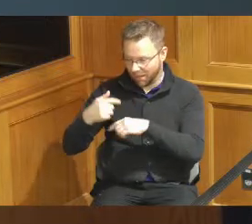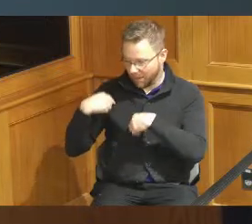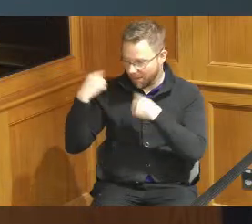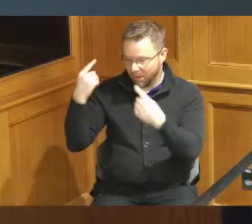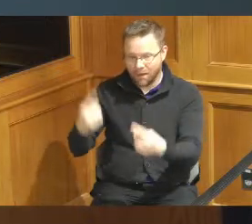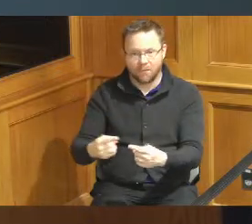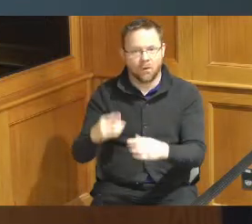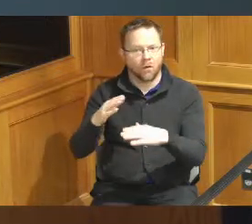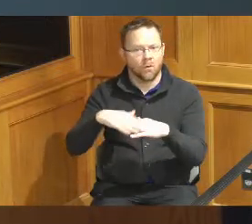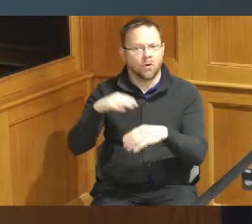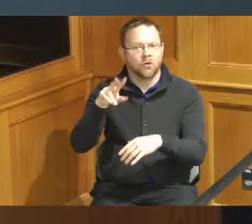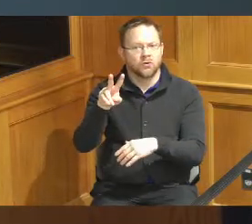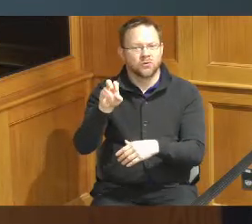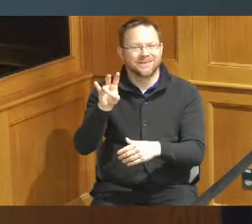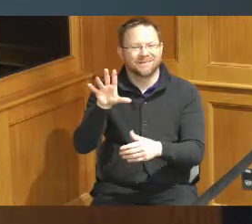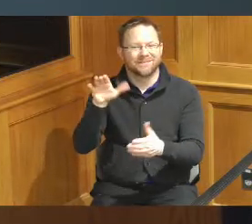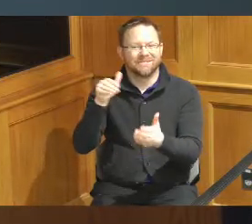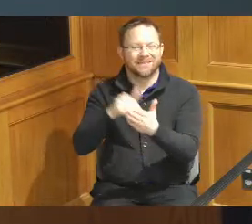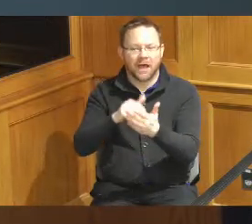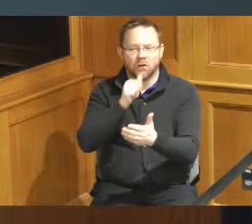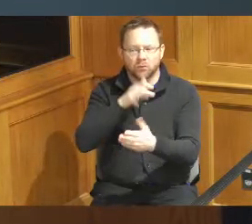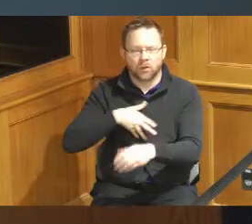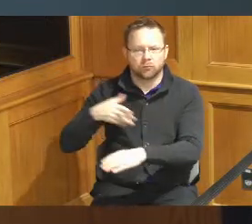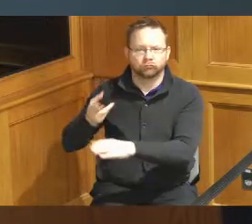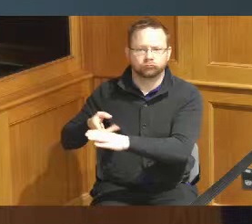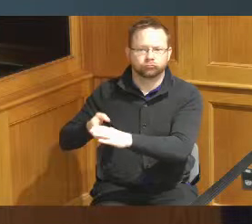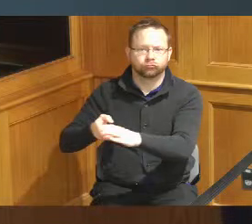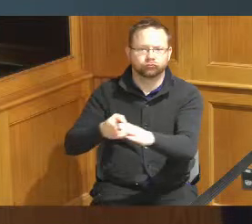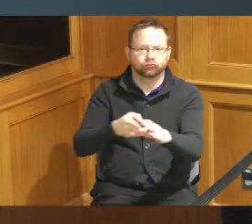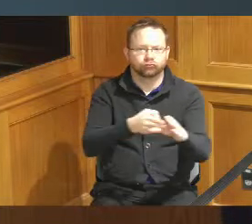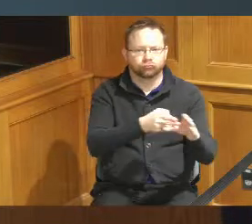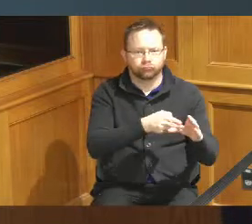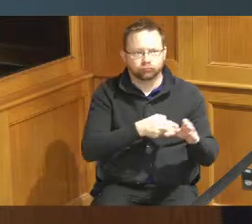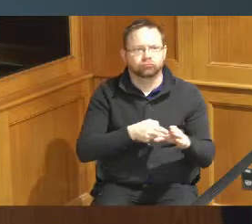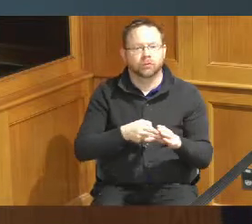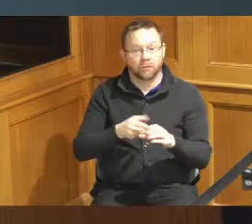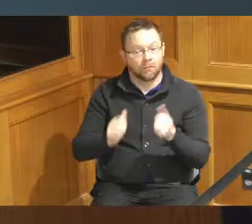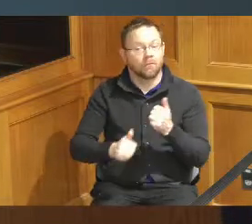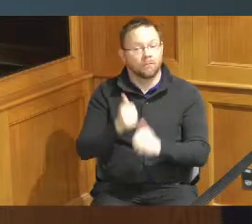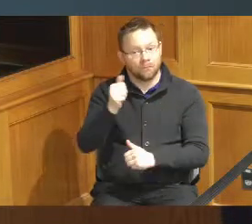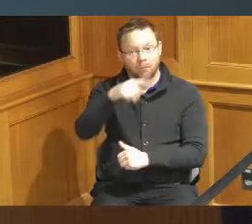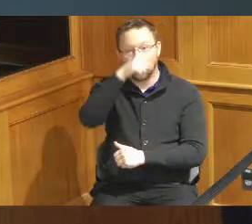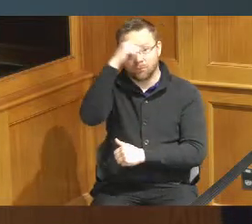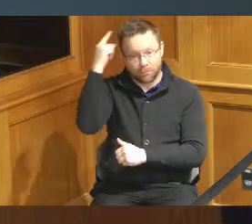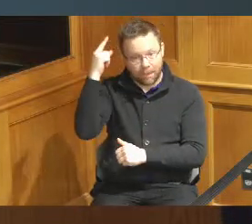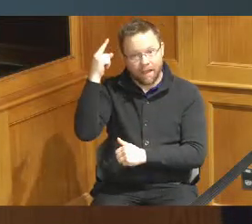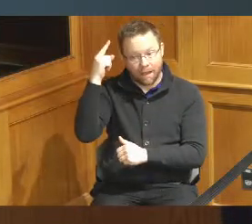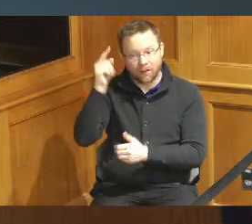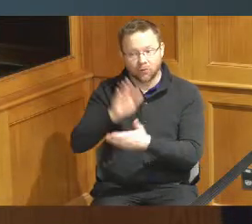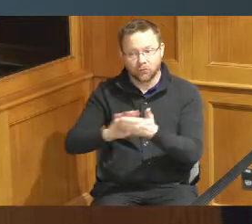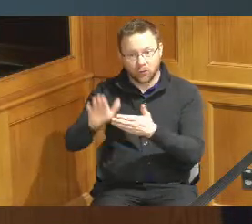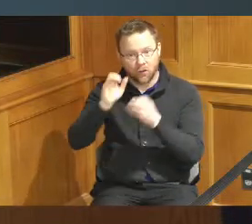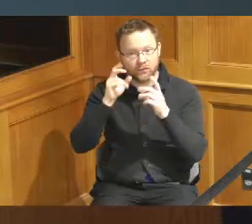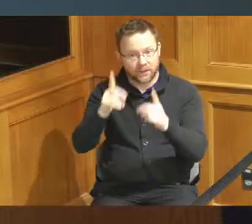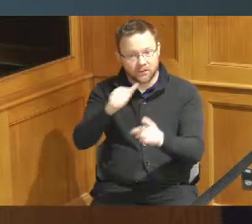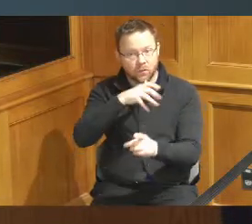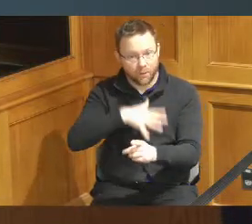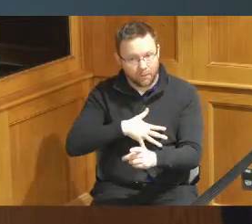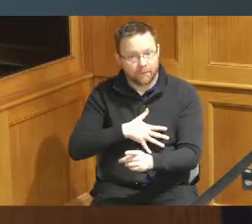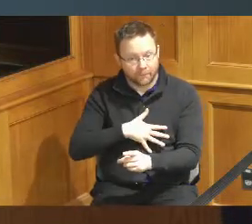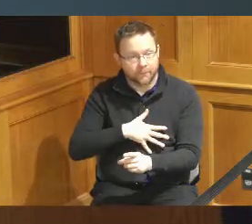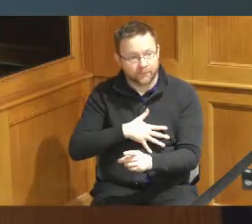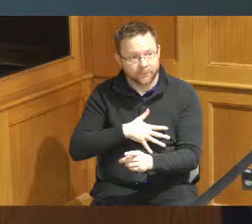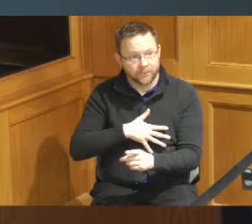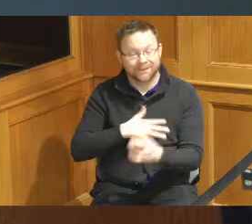than 275,000 women have joined the sisterhood of predominantly Black college-educated women,